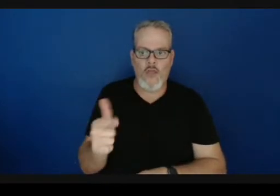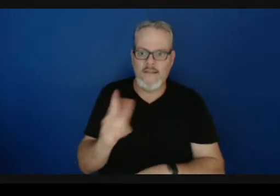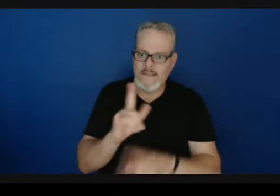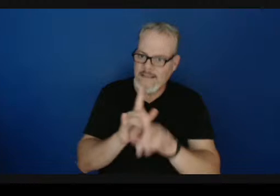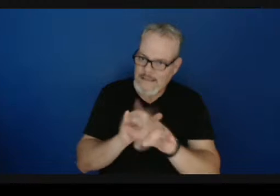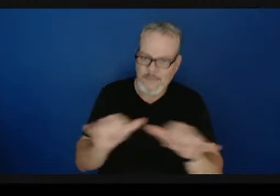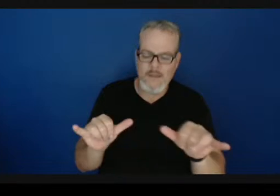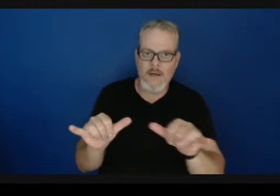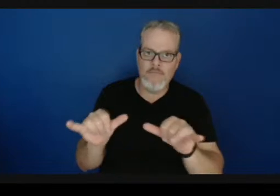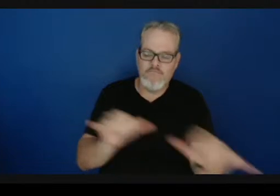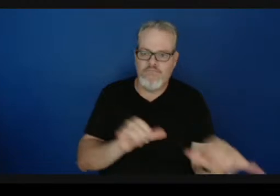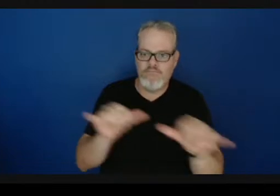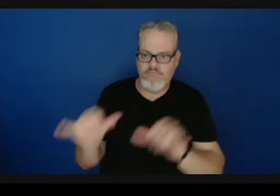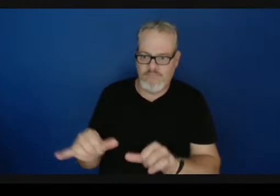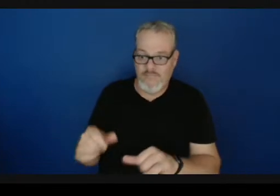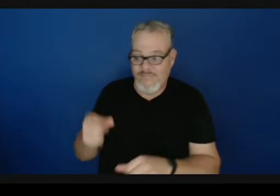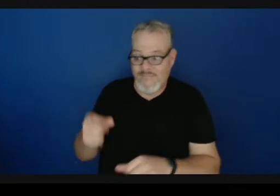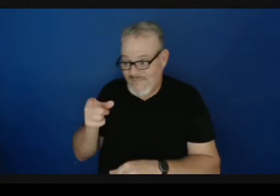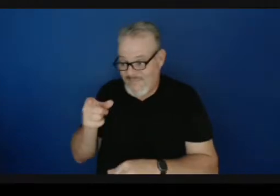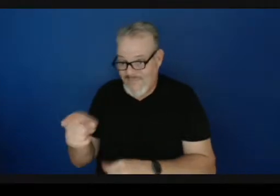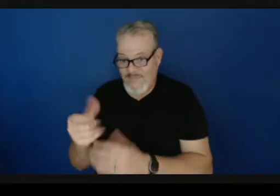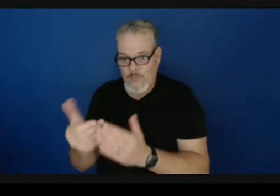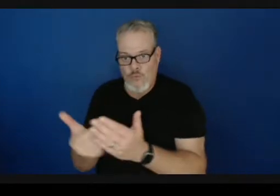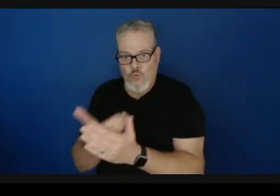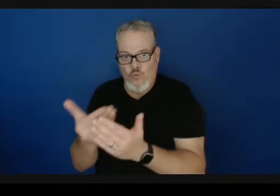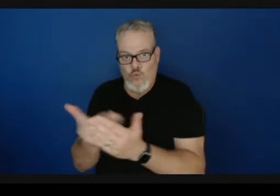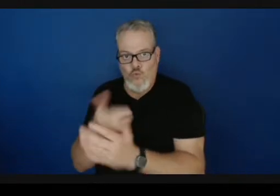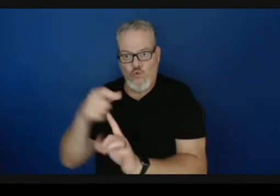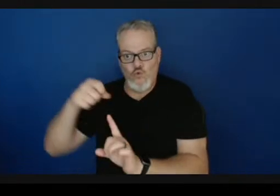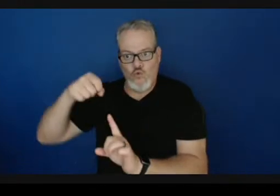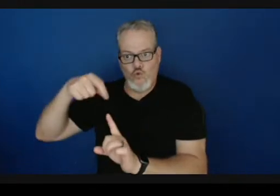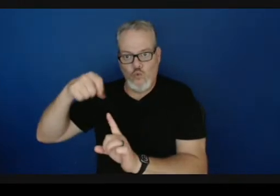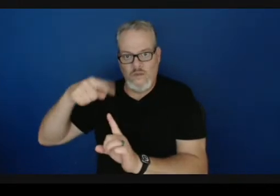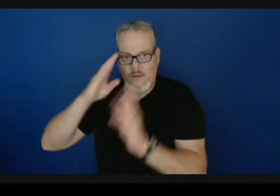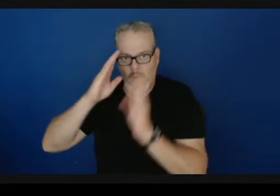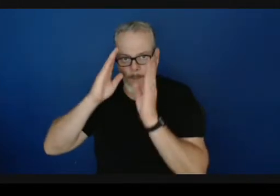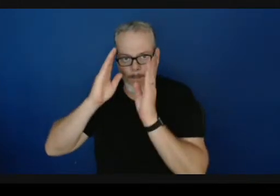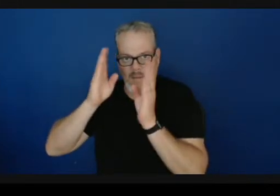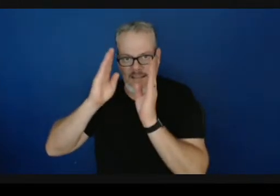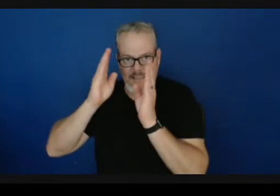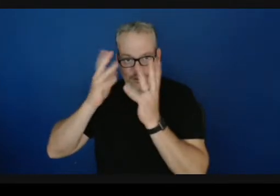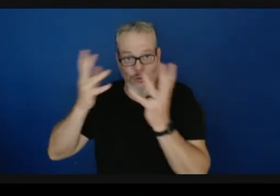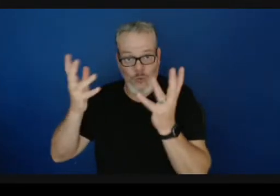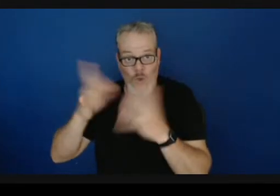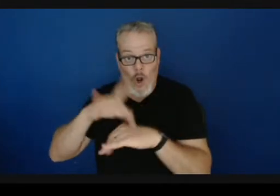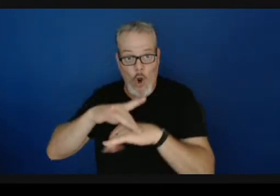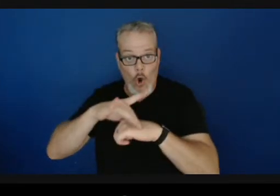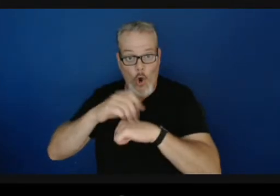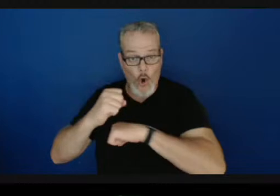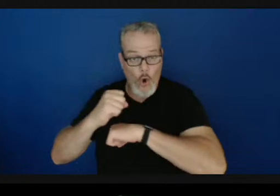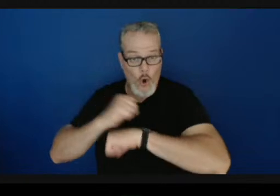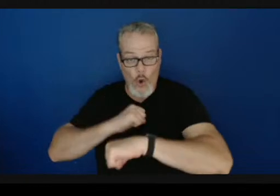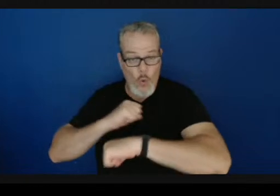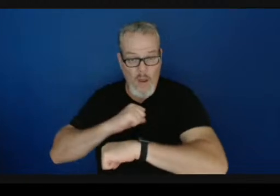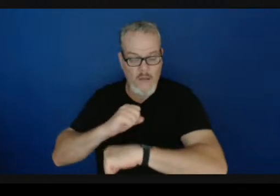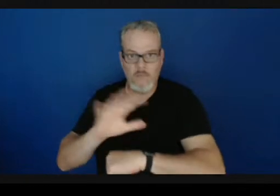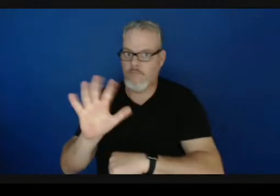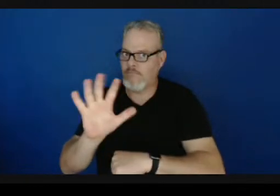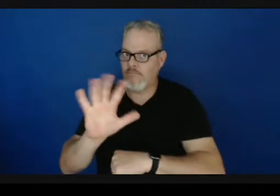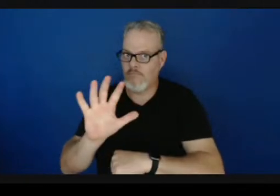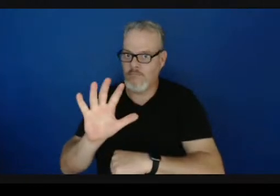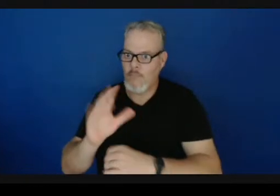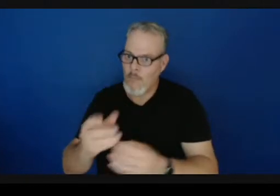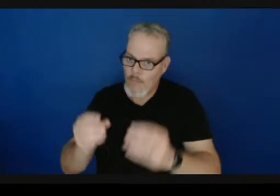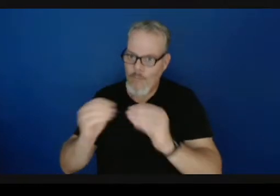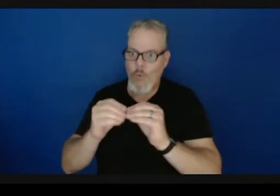them, this was one of the new signals that we should pay attention to, is not just are the earthquakes happening, but are the northwest